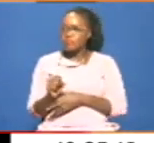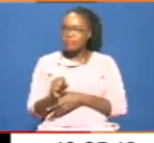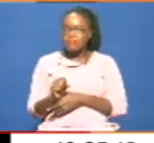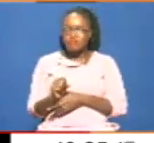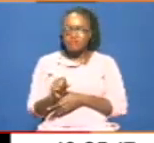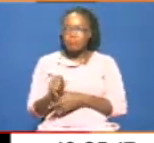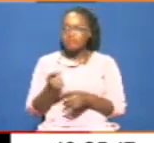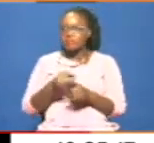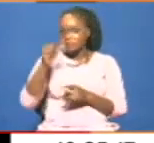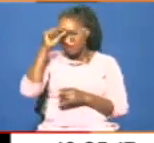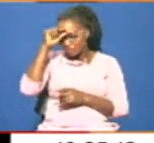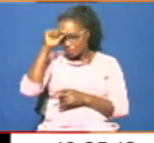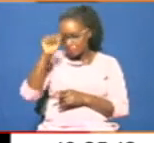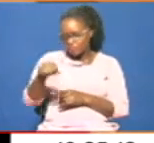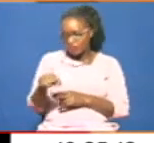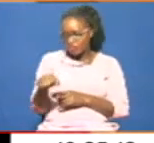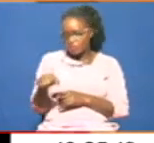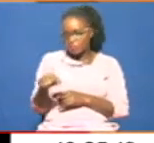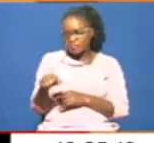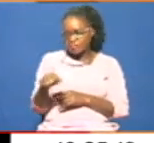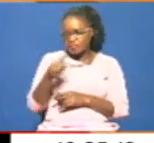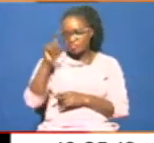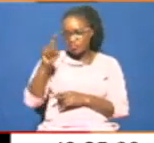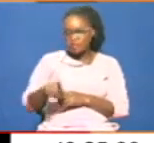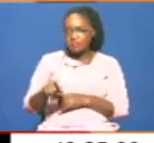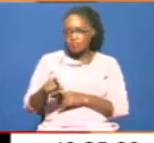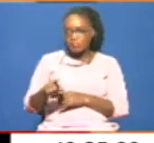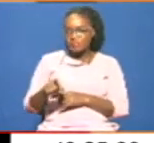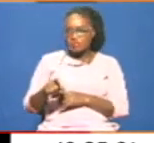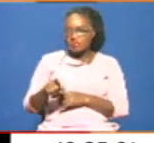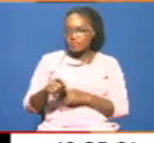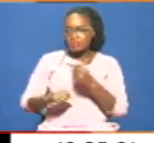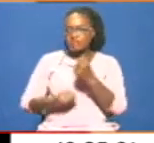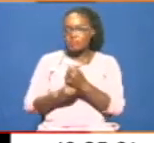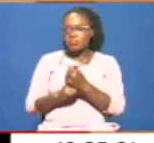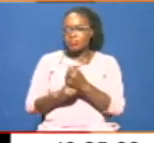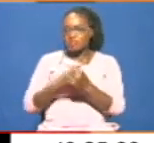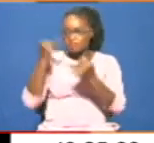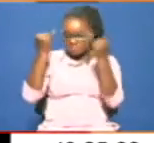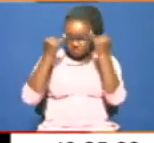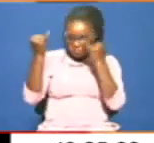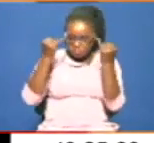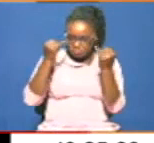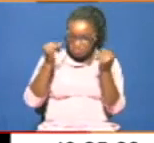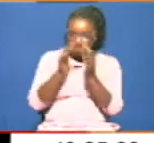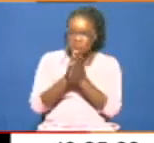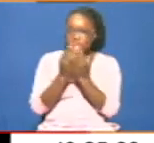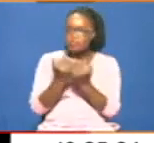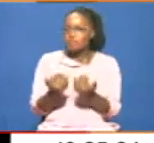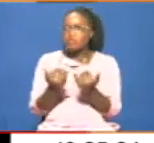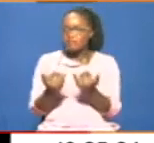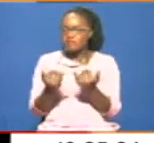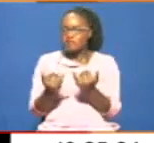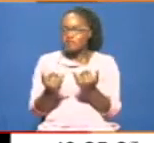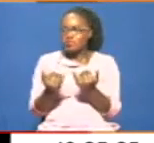but government, yes, can and must support innovation. And now, because this